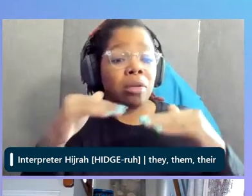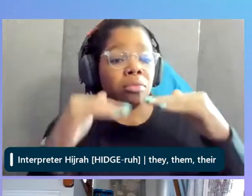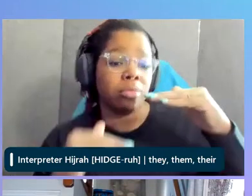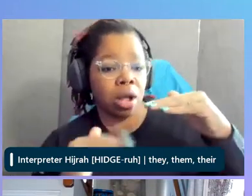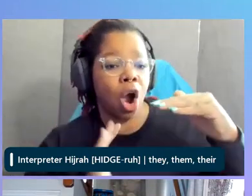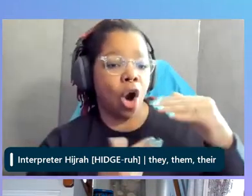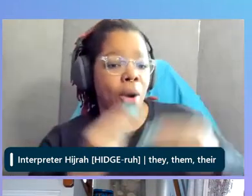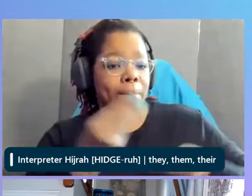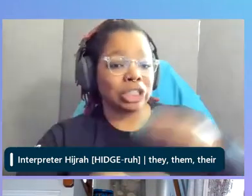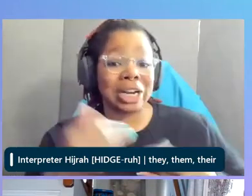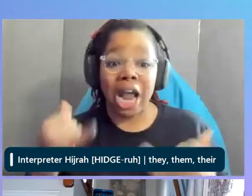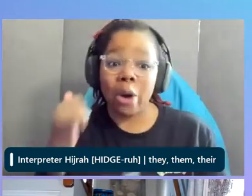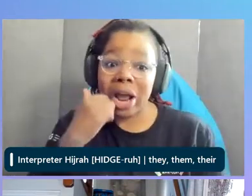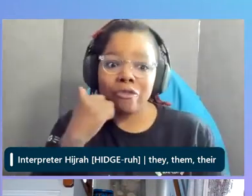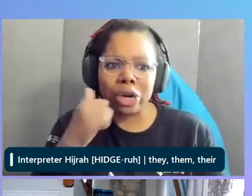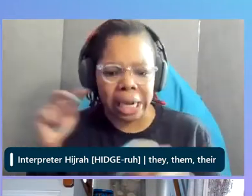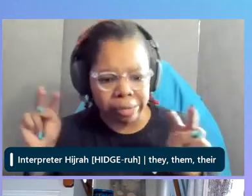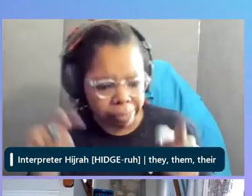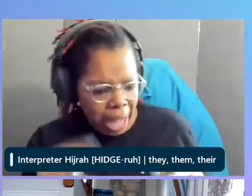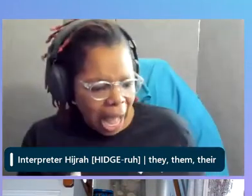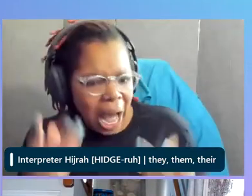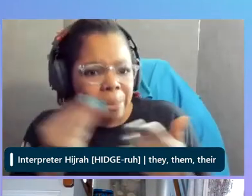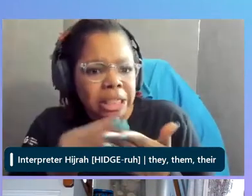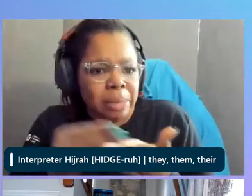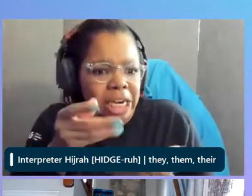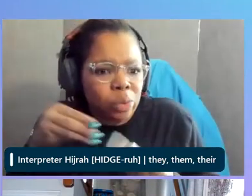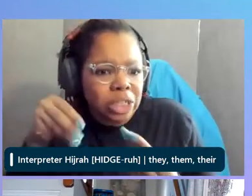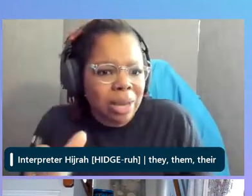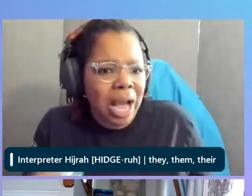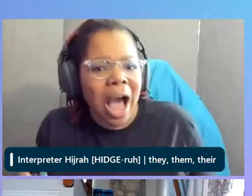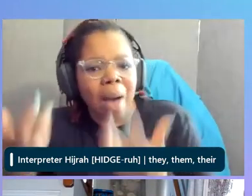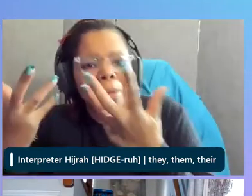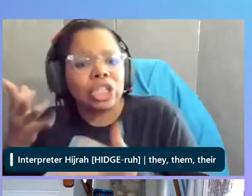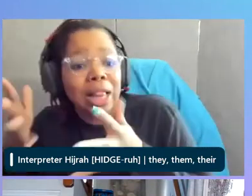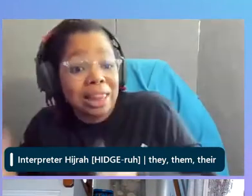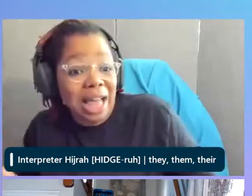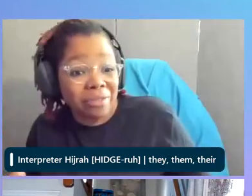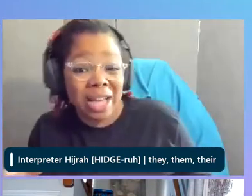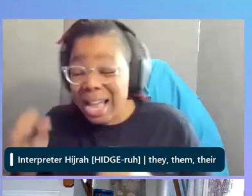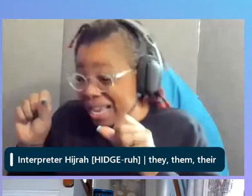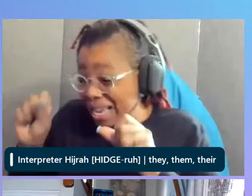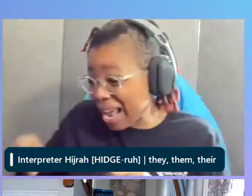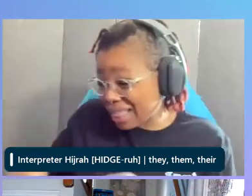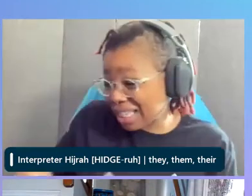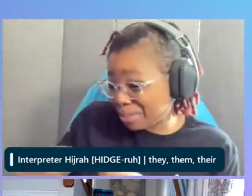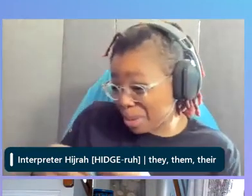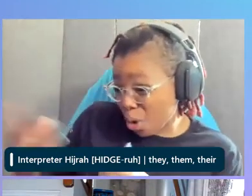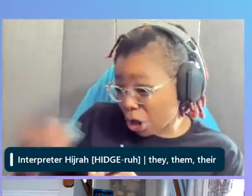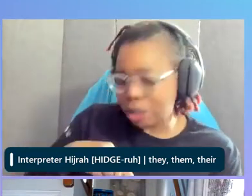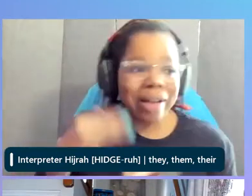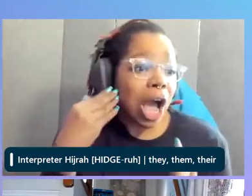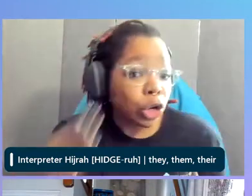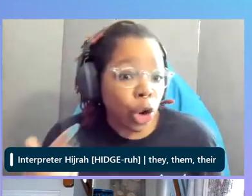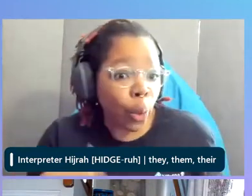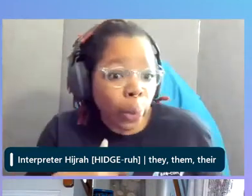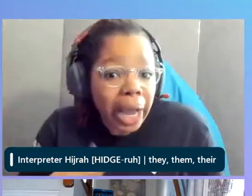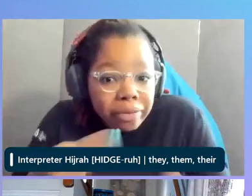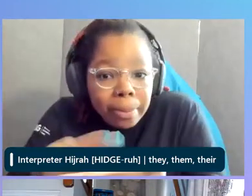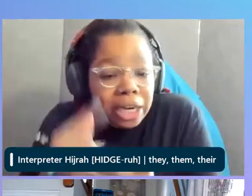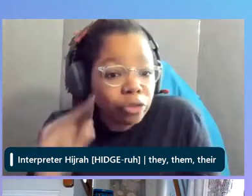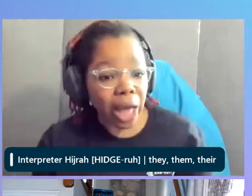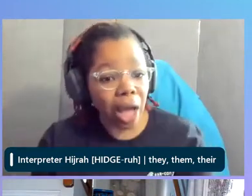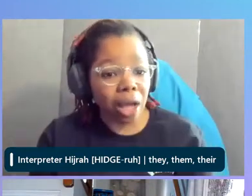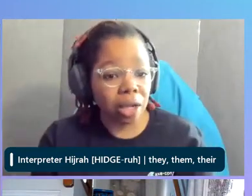look at now every single day? How much money have we spent? How much do we have left to spend? Hey, can we make this more inclusive? I don't know. Do we have the budget for